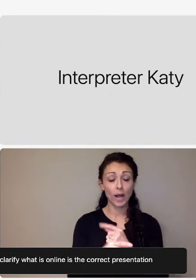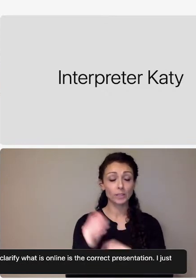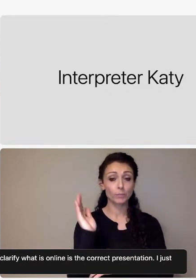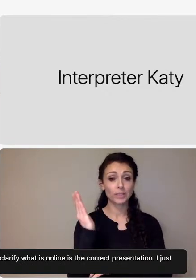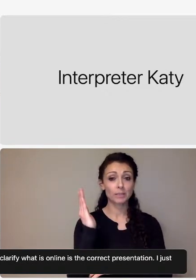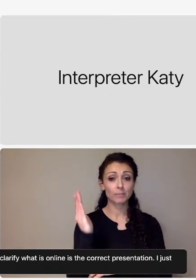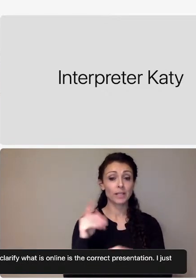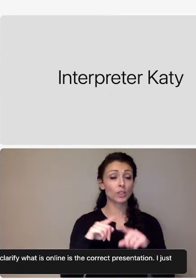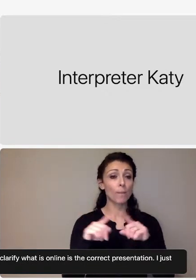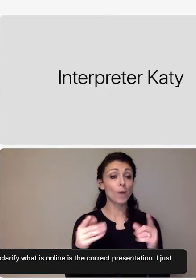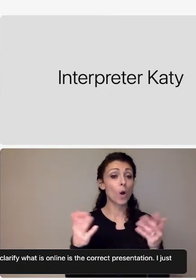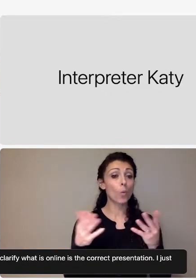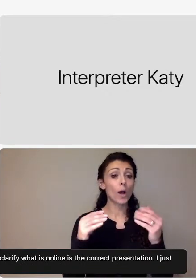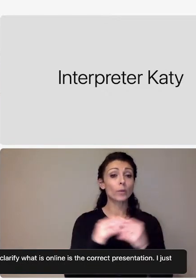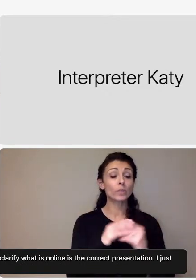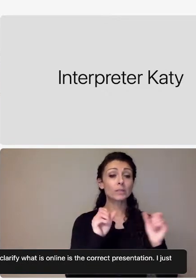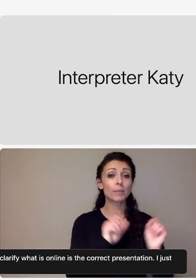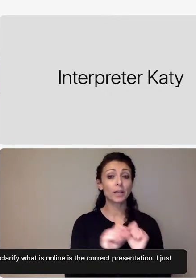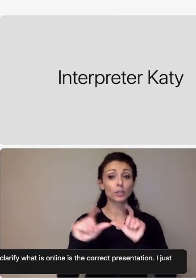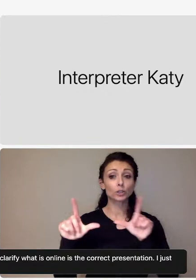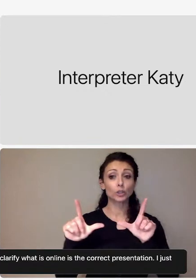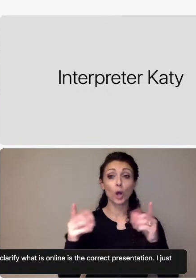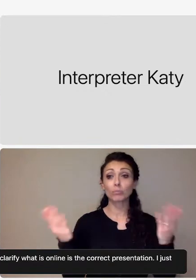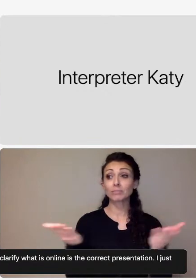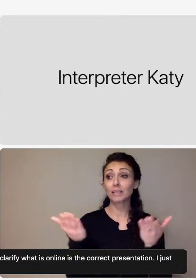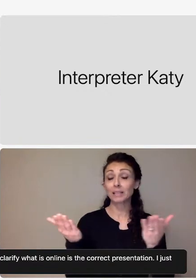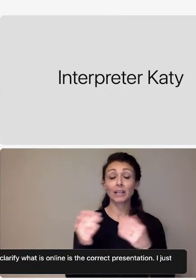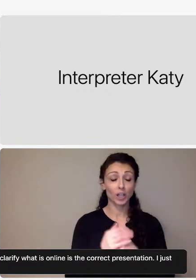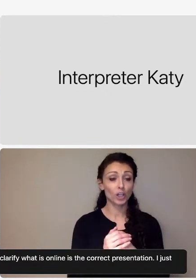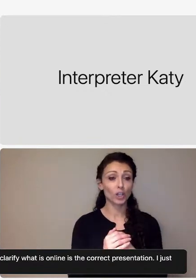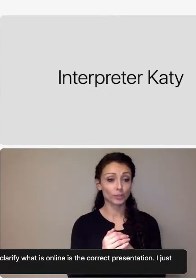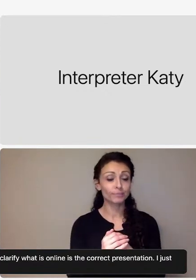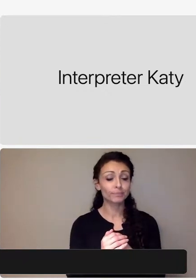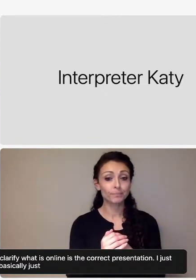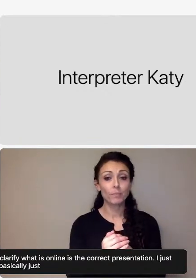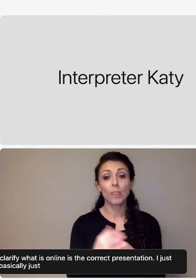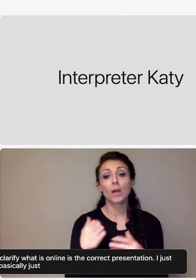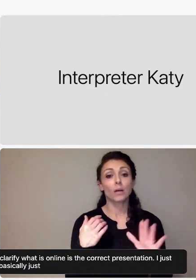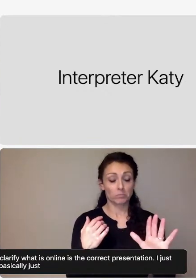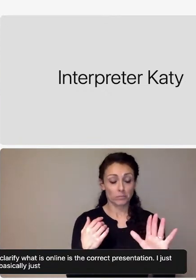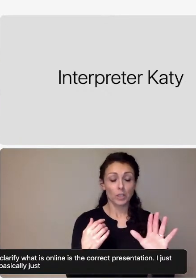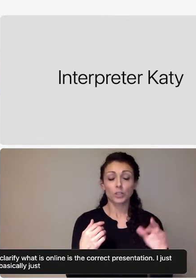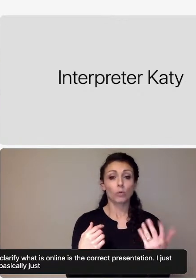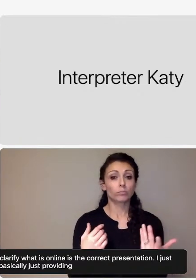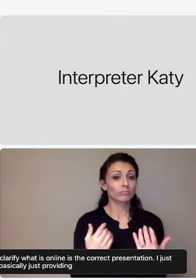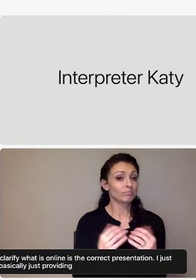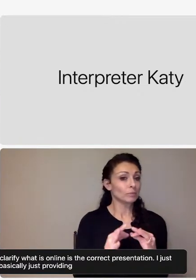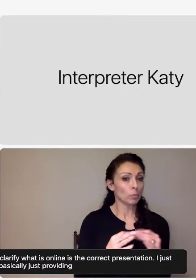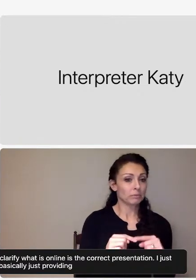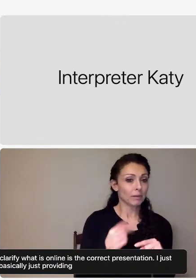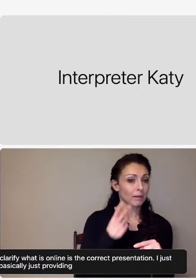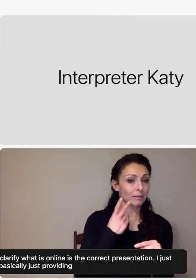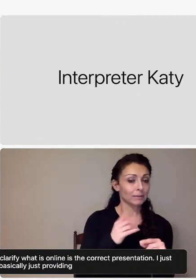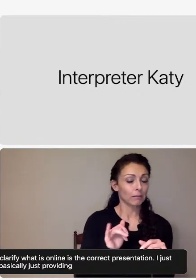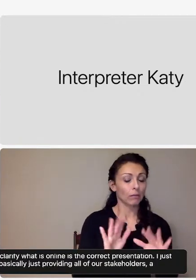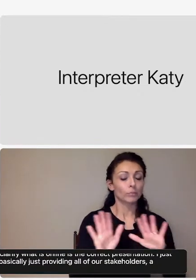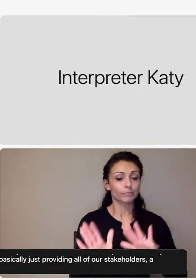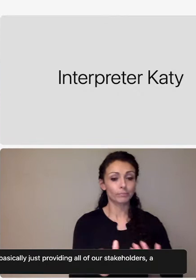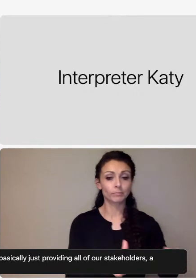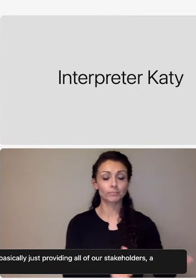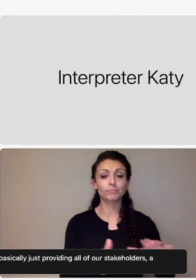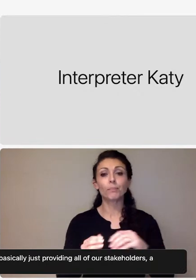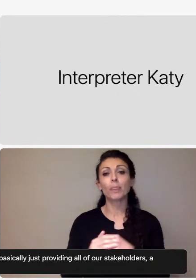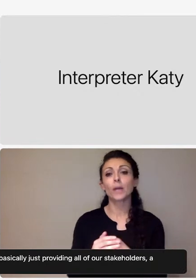being shown up here so um as we were saying we're basically just providing all of our stakeholders a snapshot of the financial